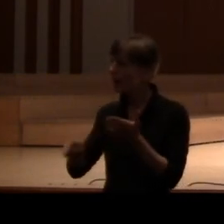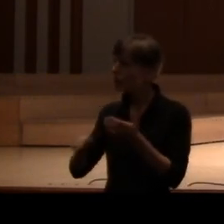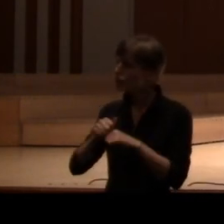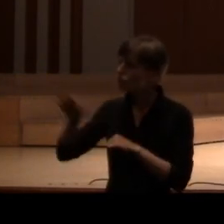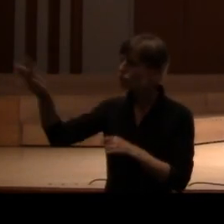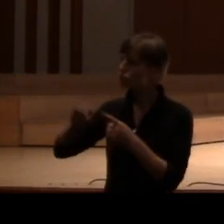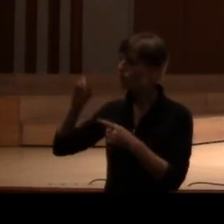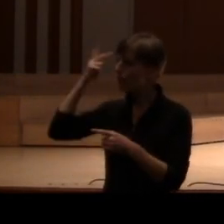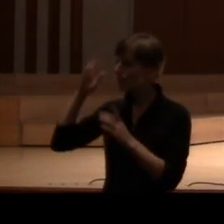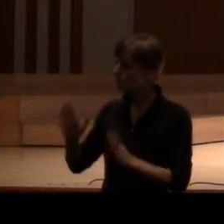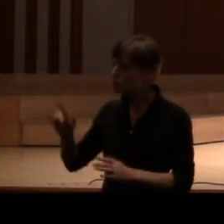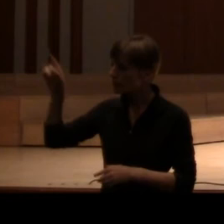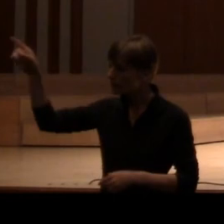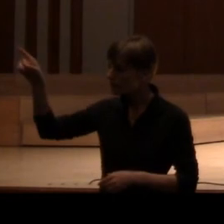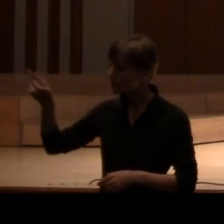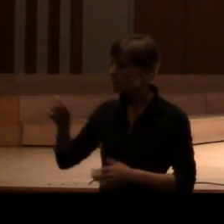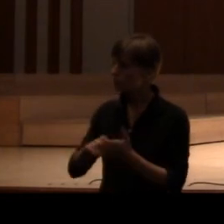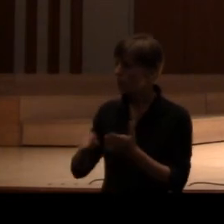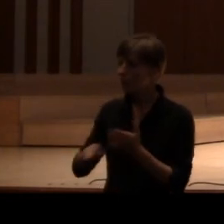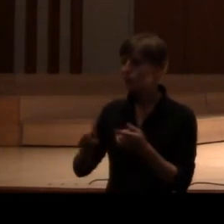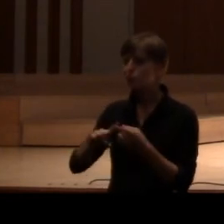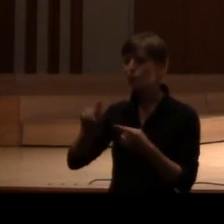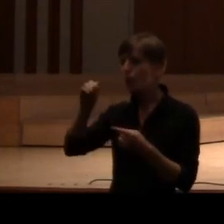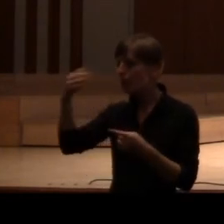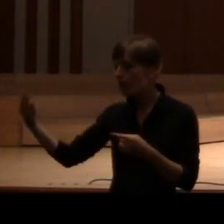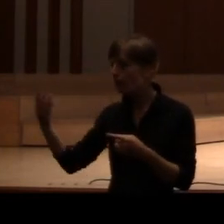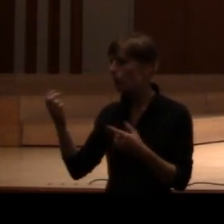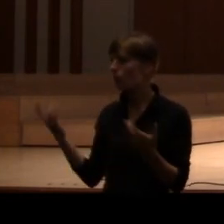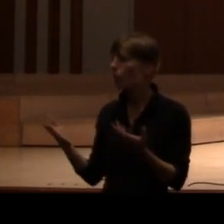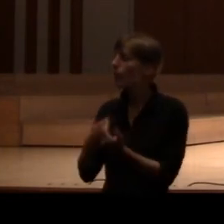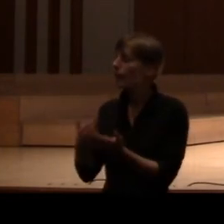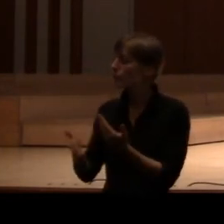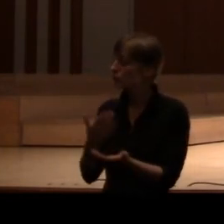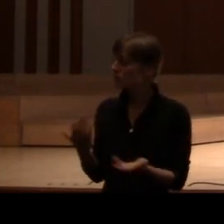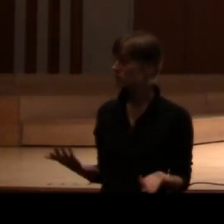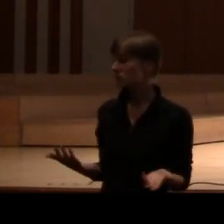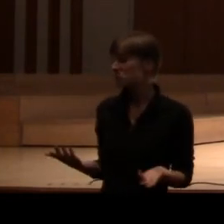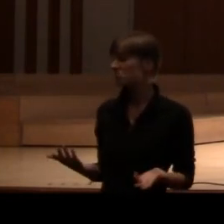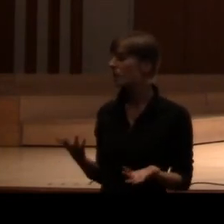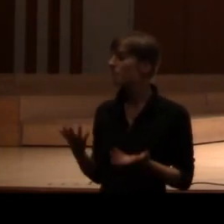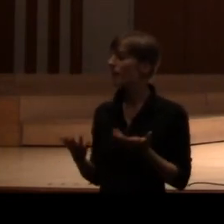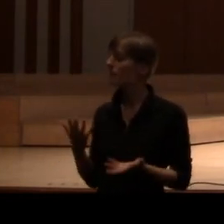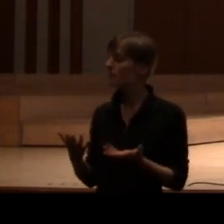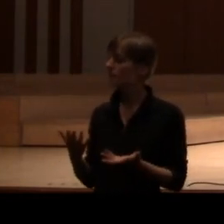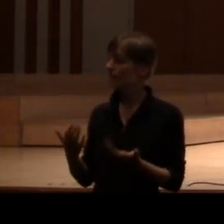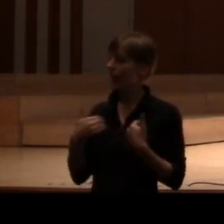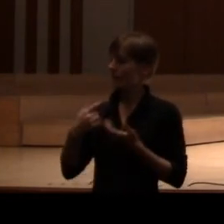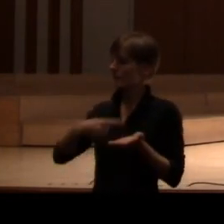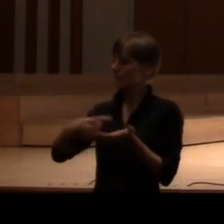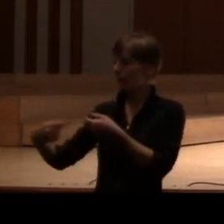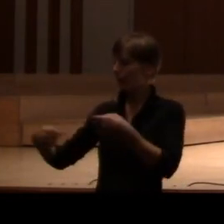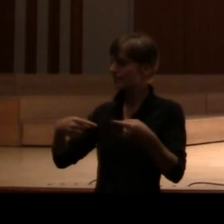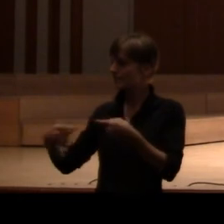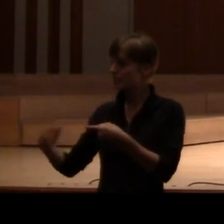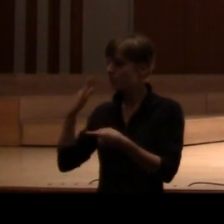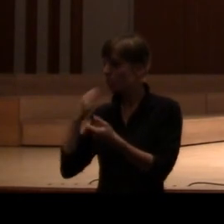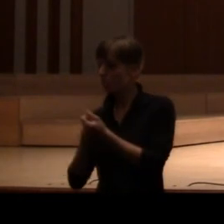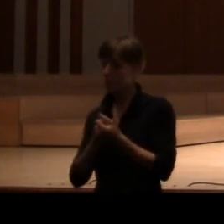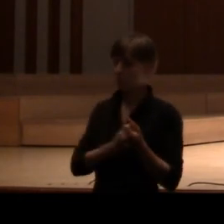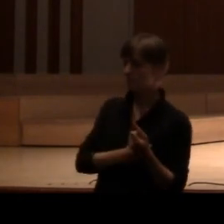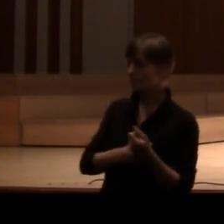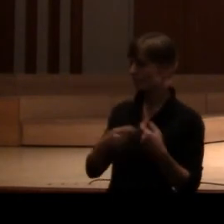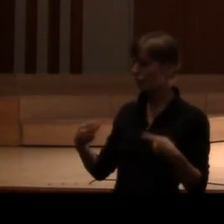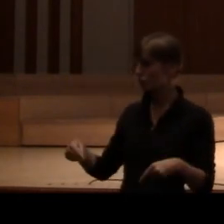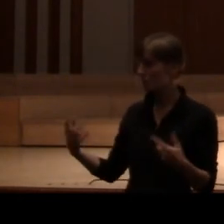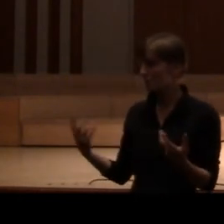a letter, say, if you could write to President Obama, or perhaps taking a side in an argument. You know, those are things that got me writing quite a lot when I was younger,